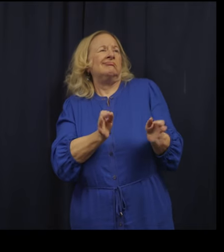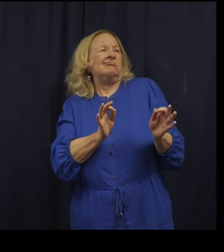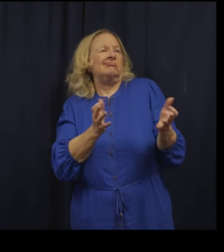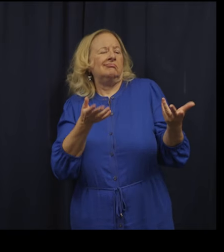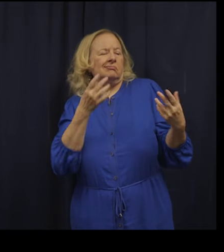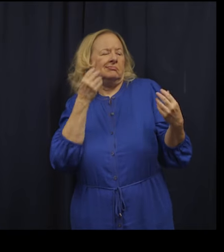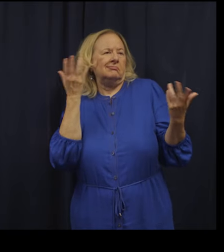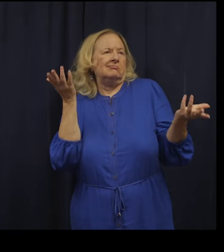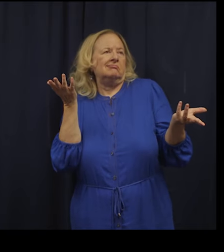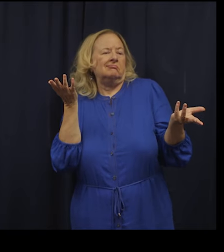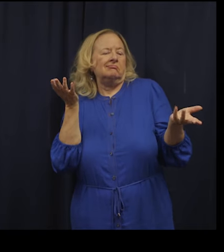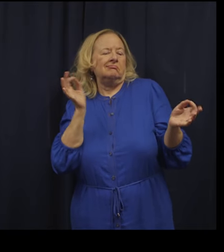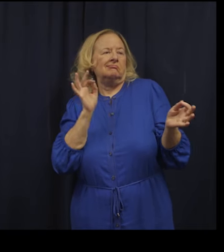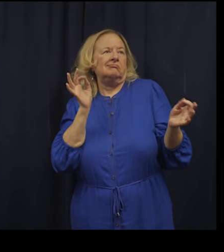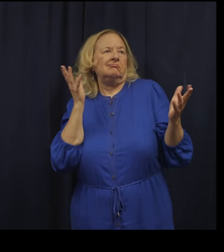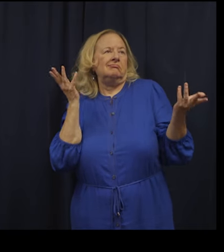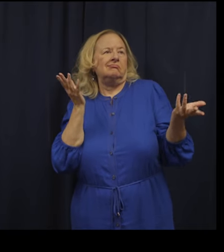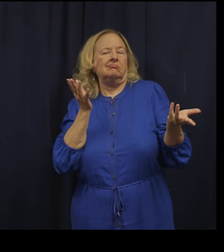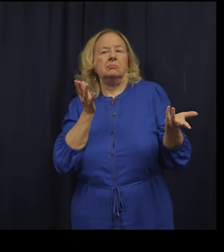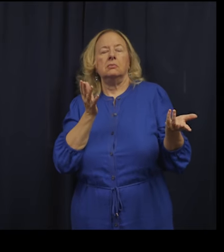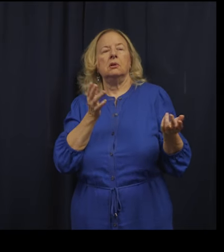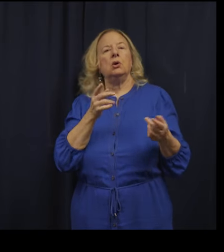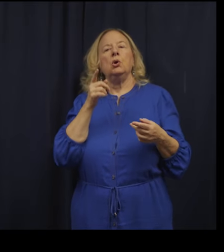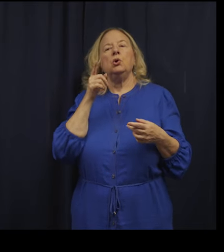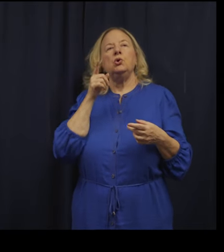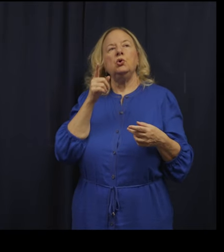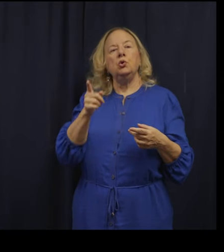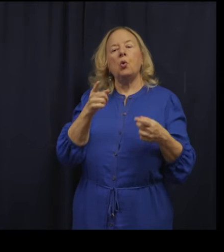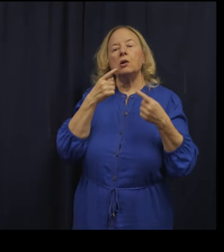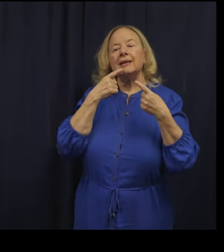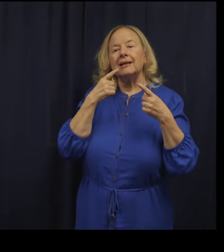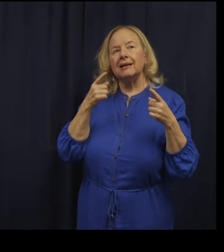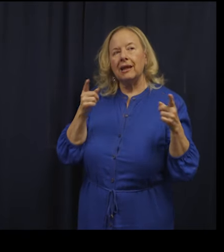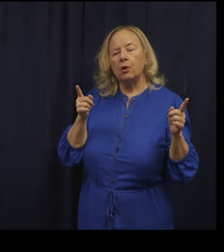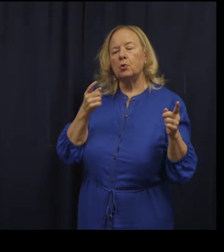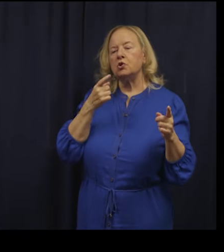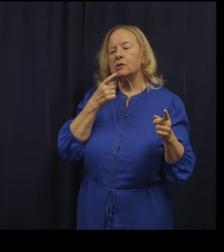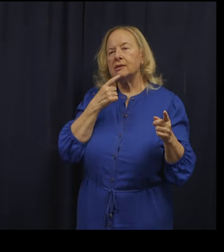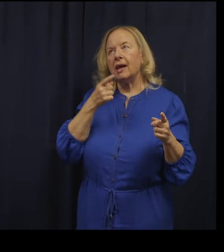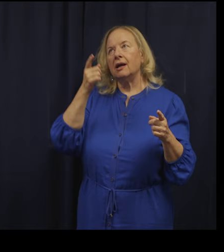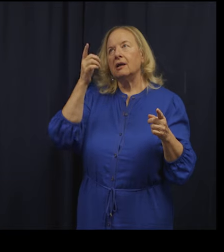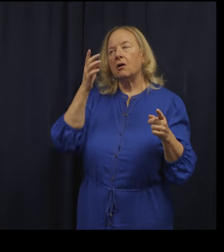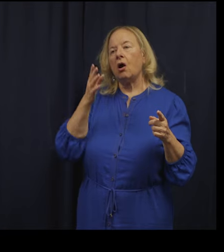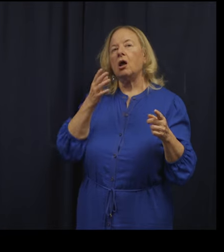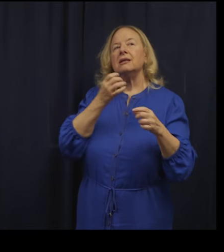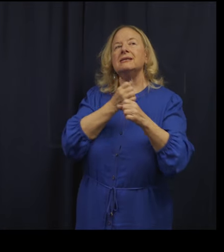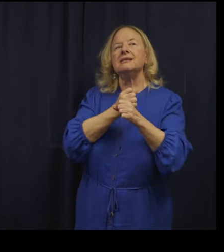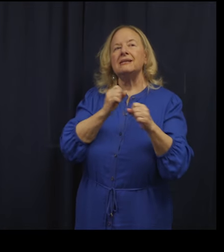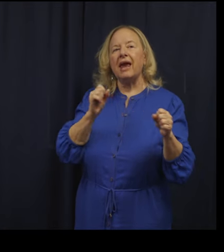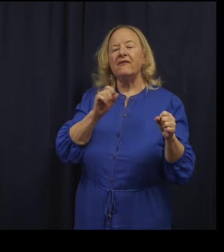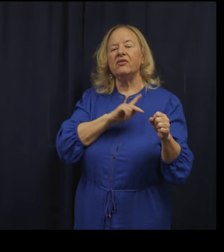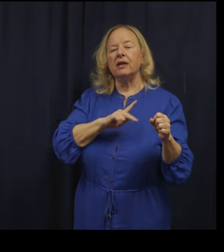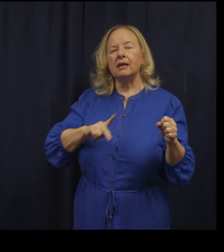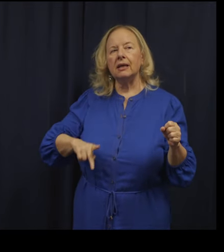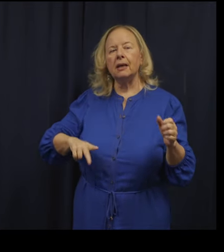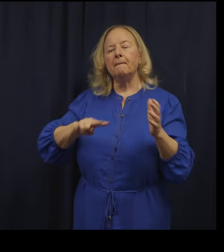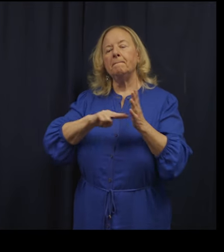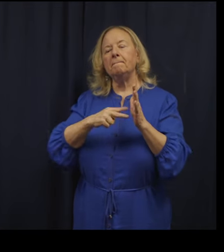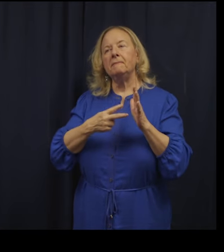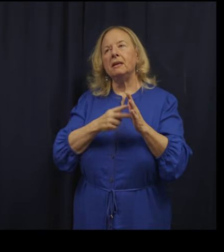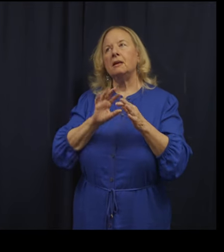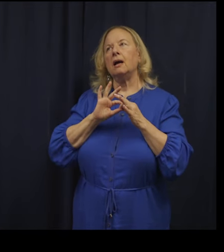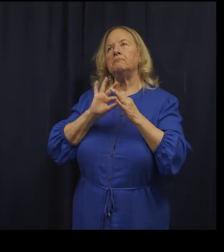Okay. All right. You are declaring when you're saying, God save the king, you're declaring